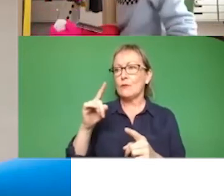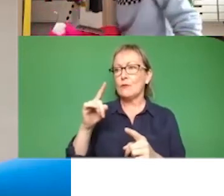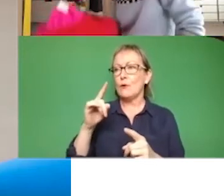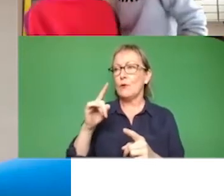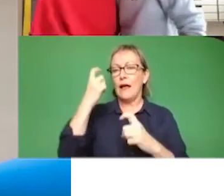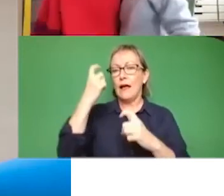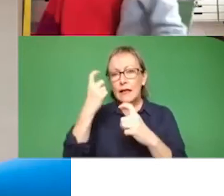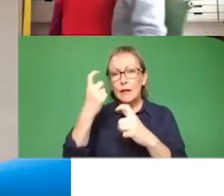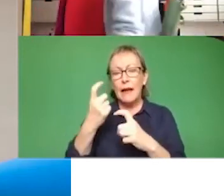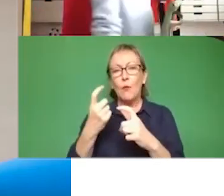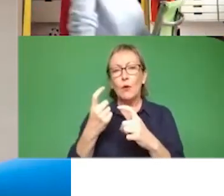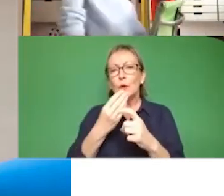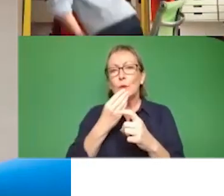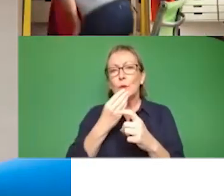salvage